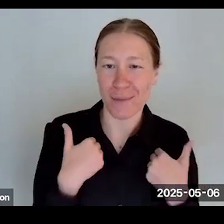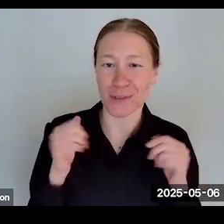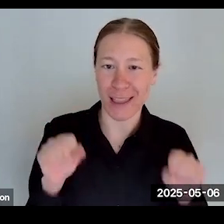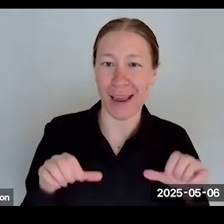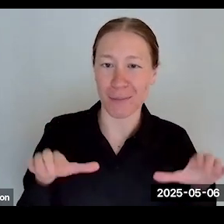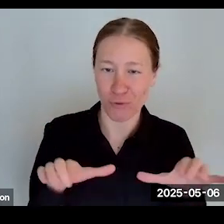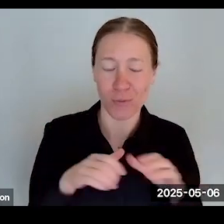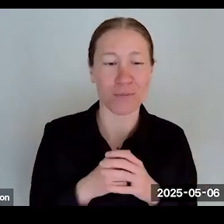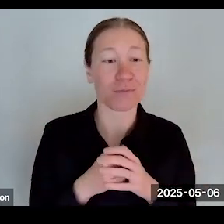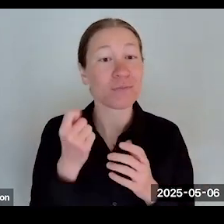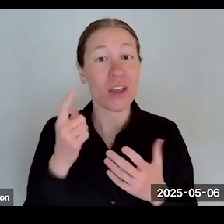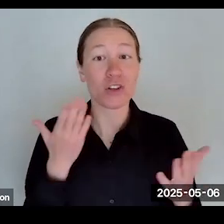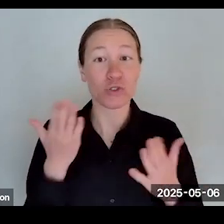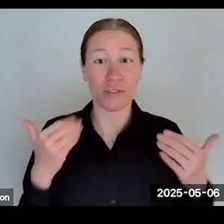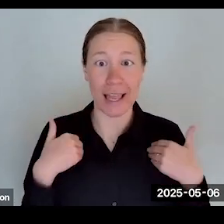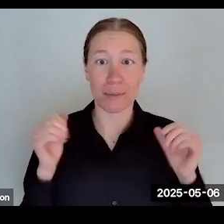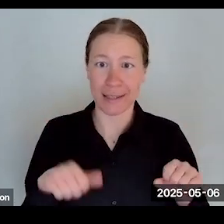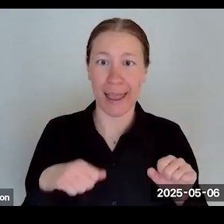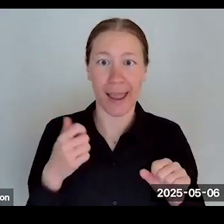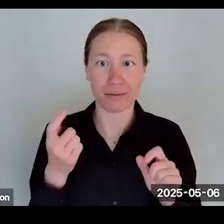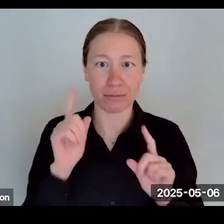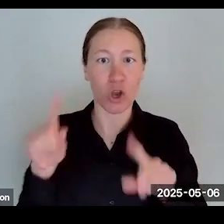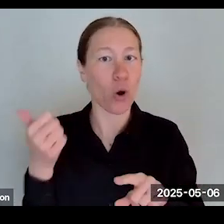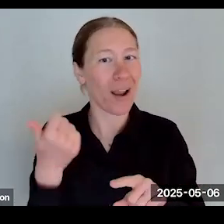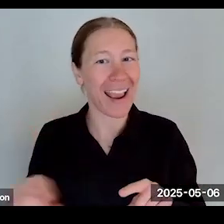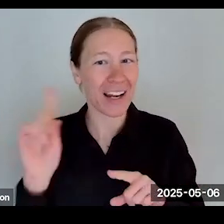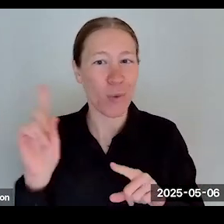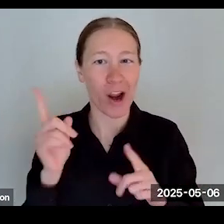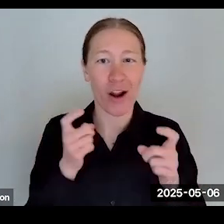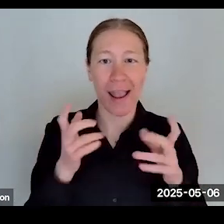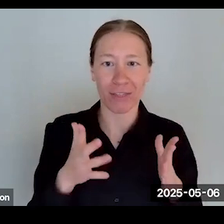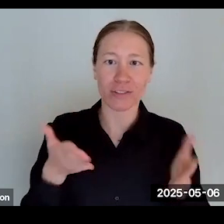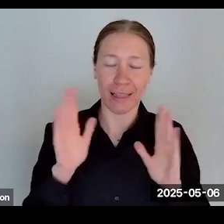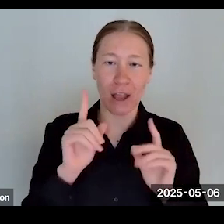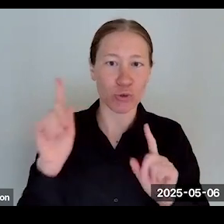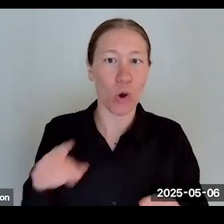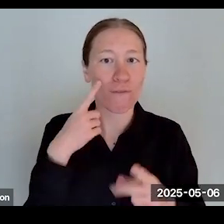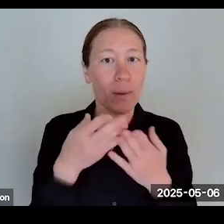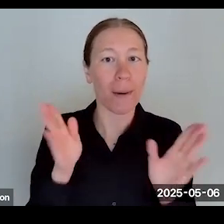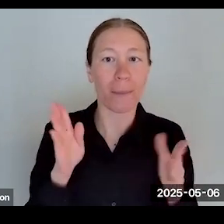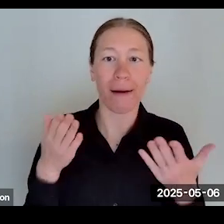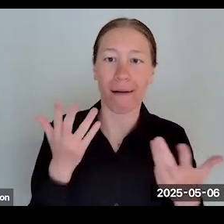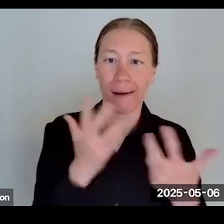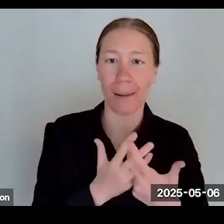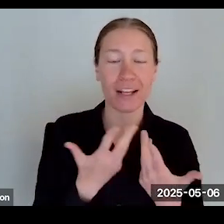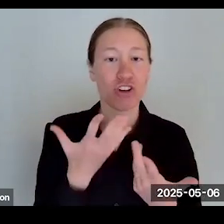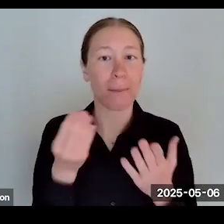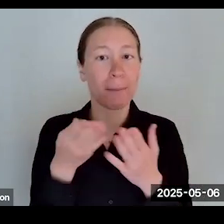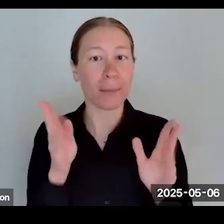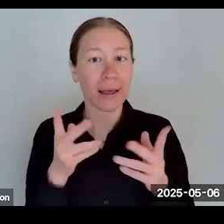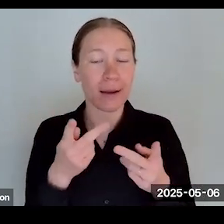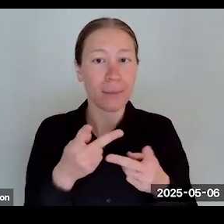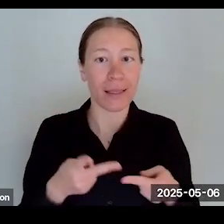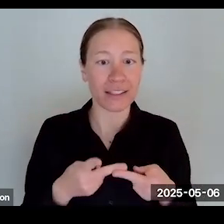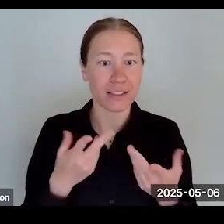Service animals are allowed to go anywhere their handler is allowed in places of public accommodation, and in places that are owned or operated by federal